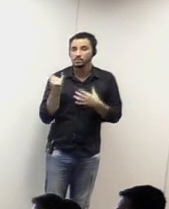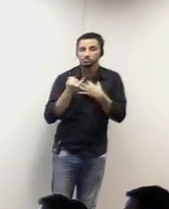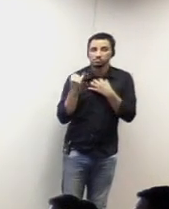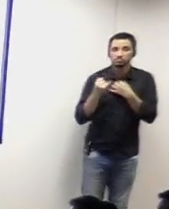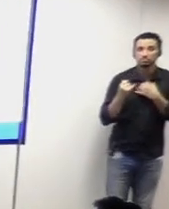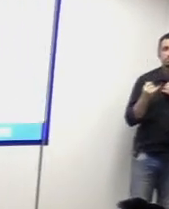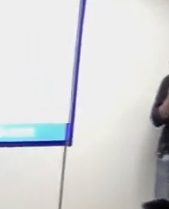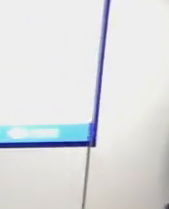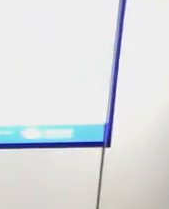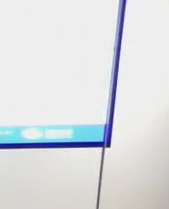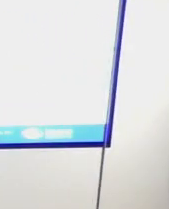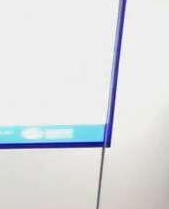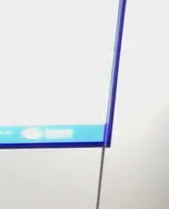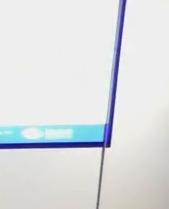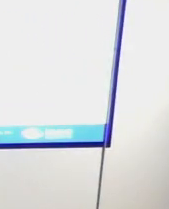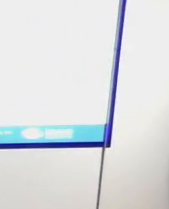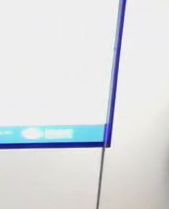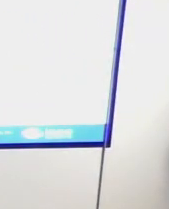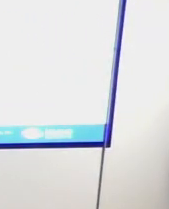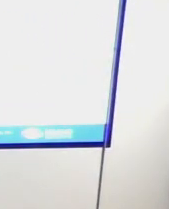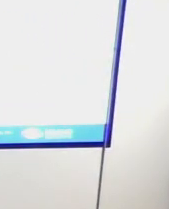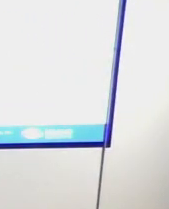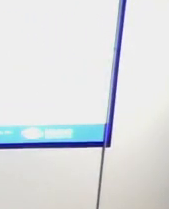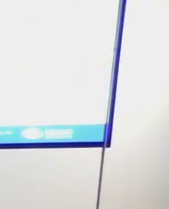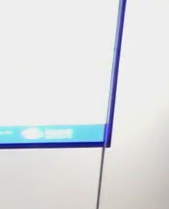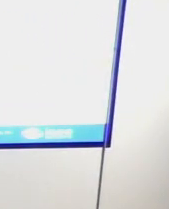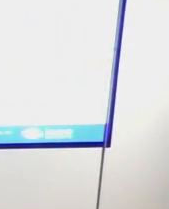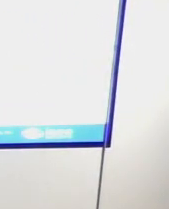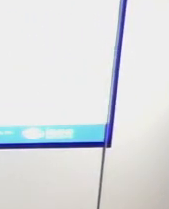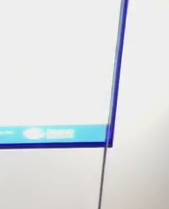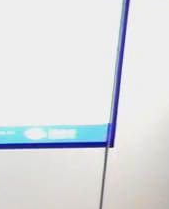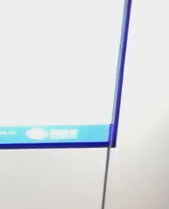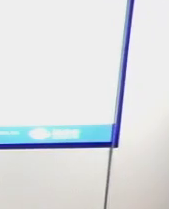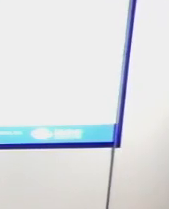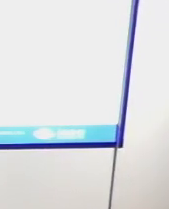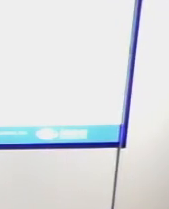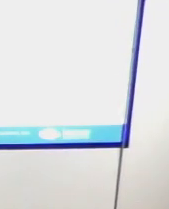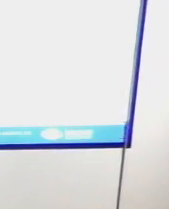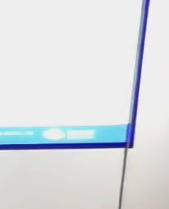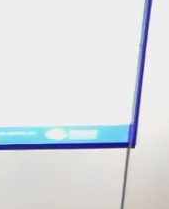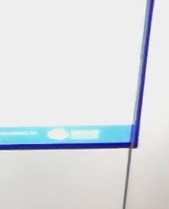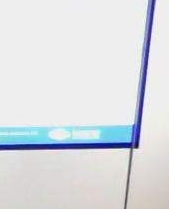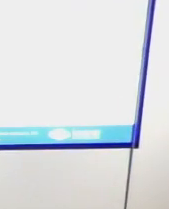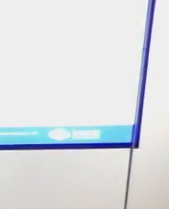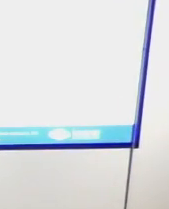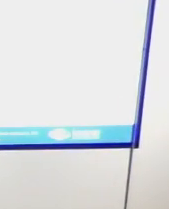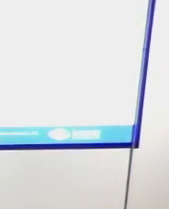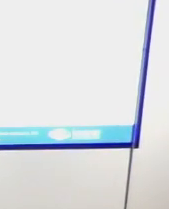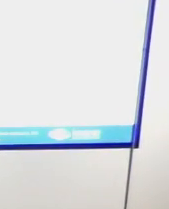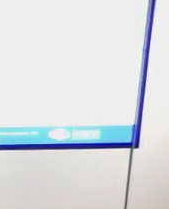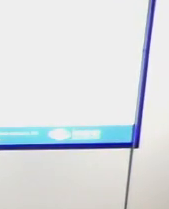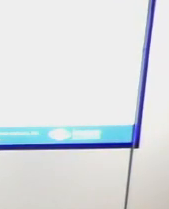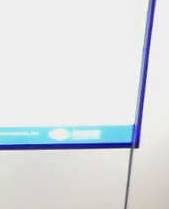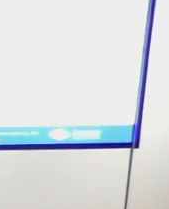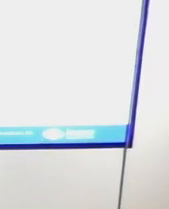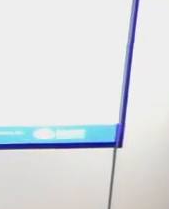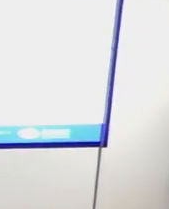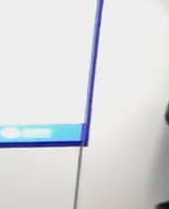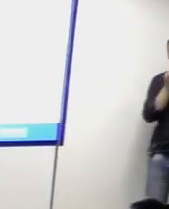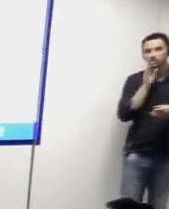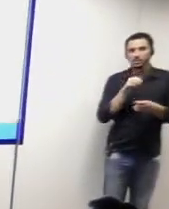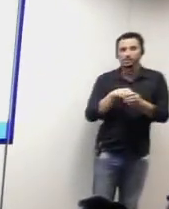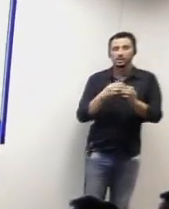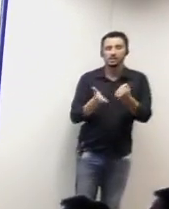cooperation across departments of government or an organization, and also across levels. So federal,